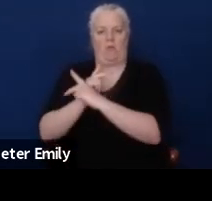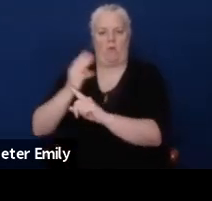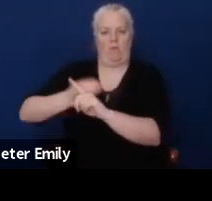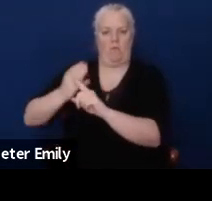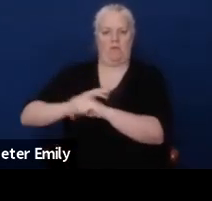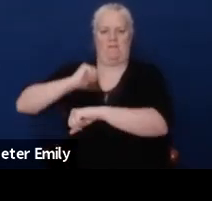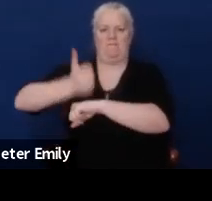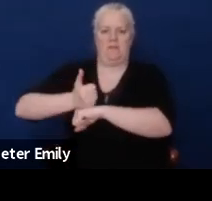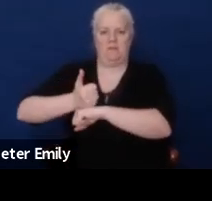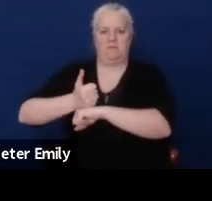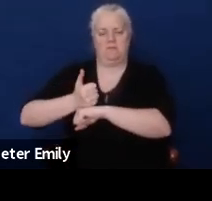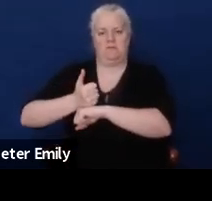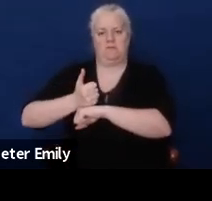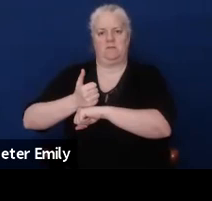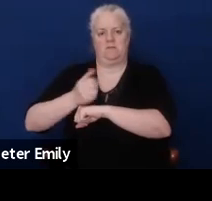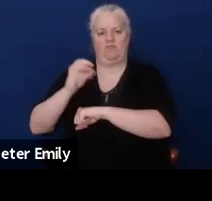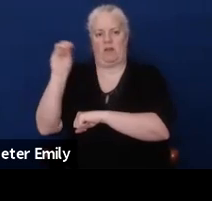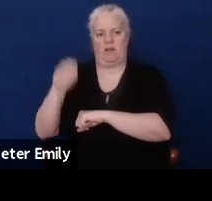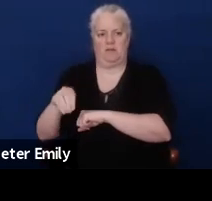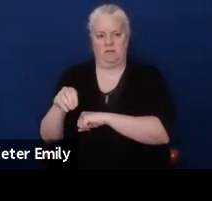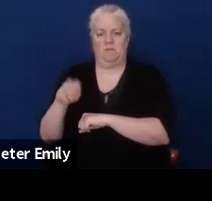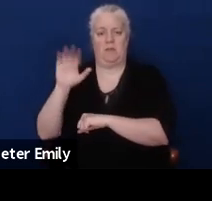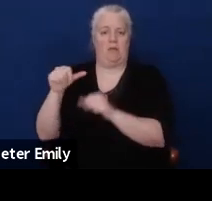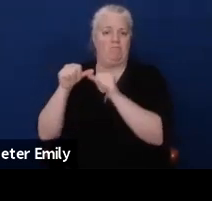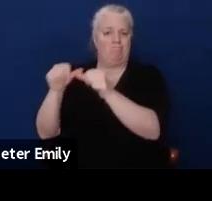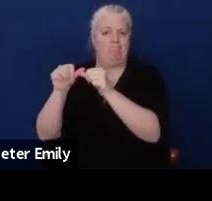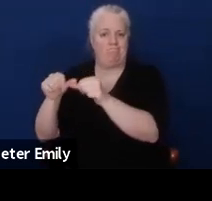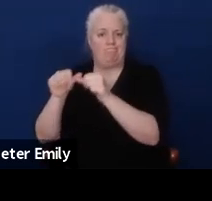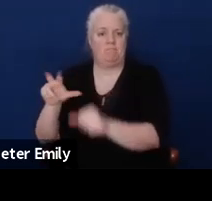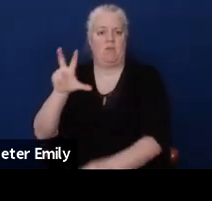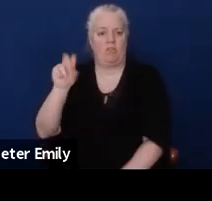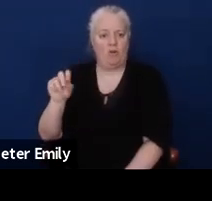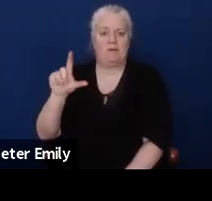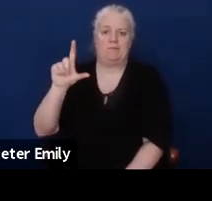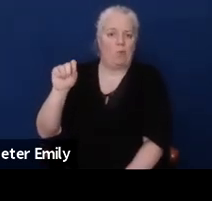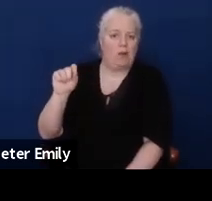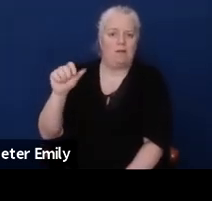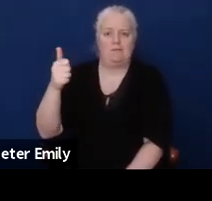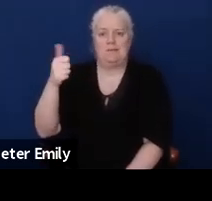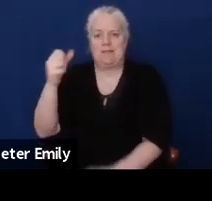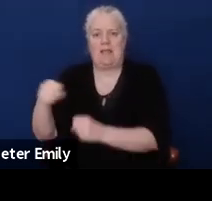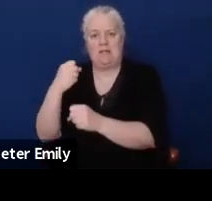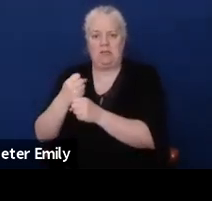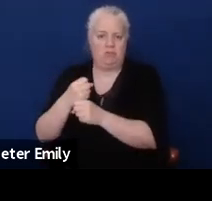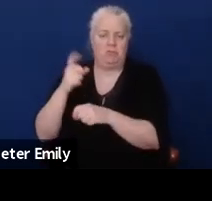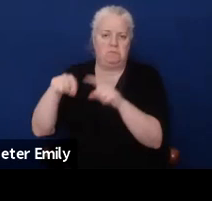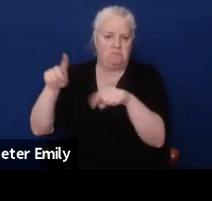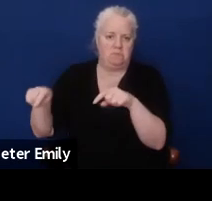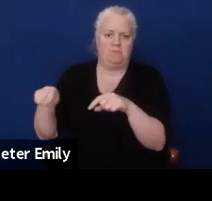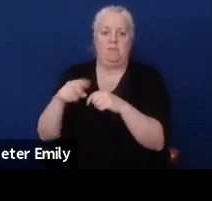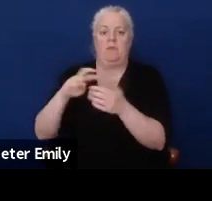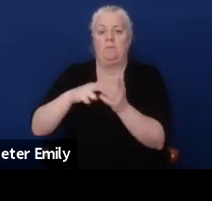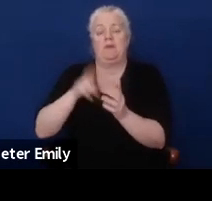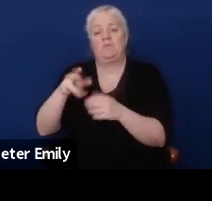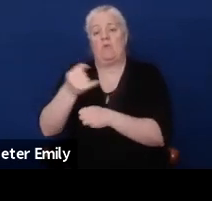30, 20, 15, or 10 years. That means that your interest rate for the loan or mortgages